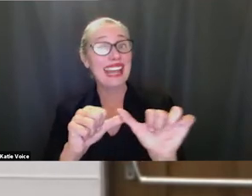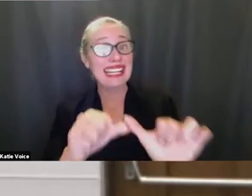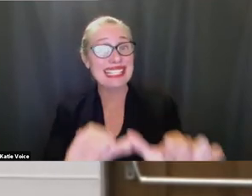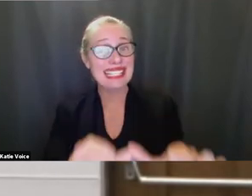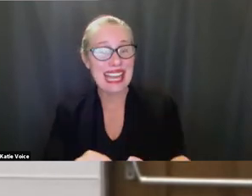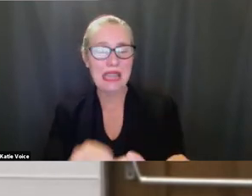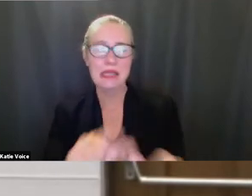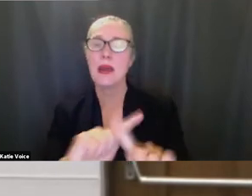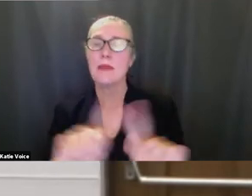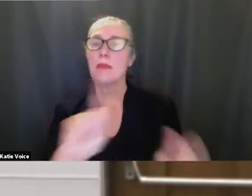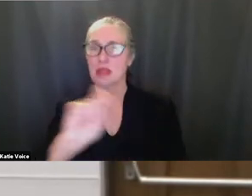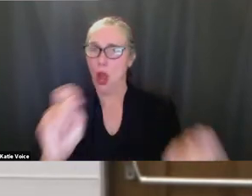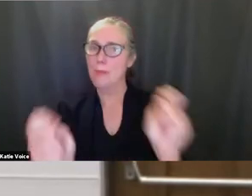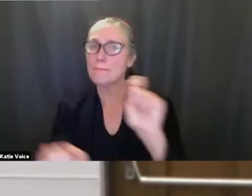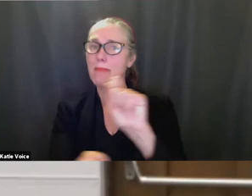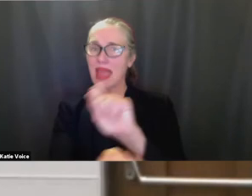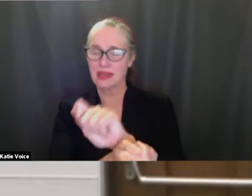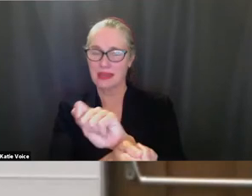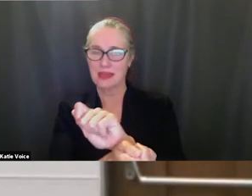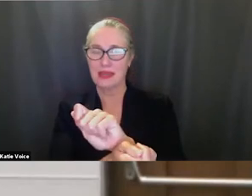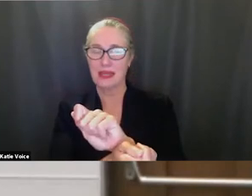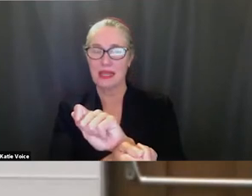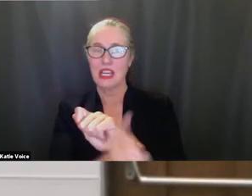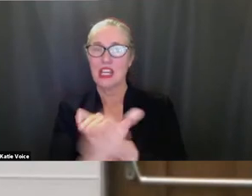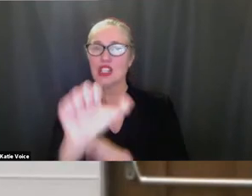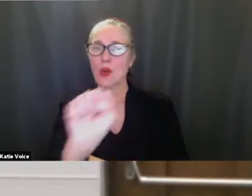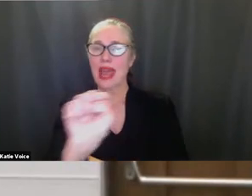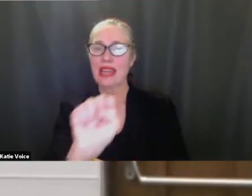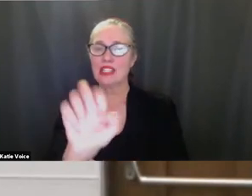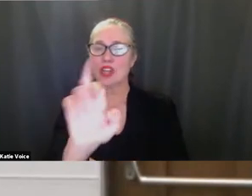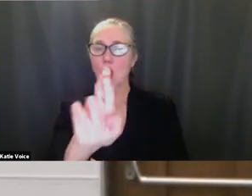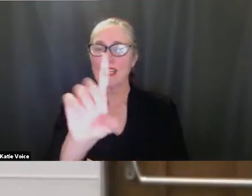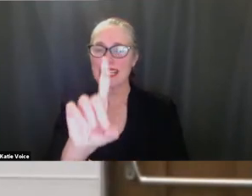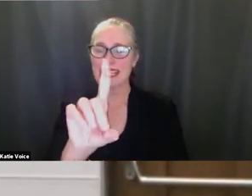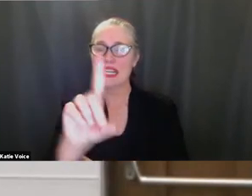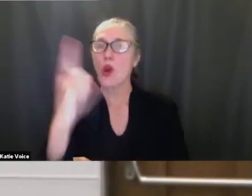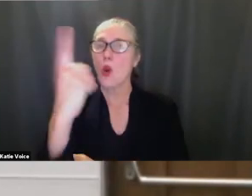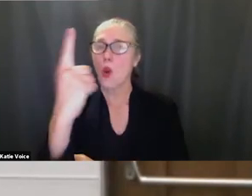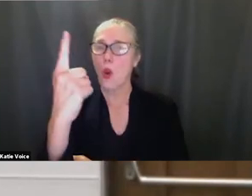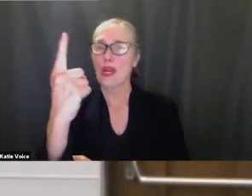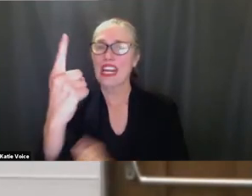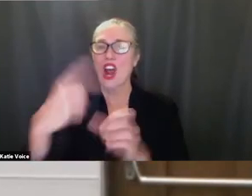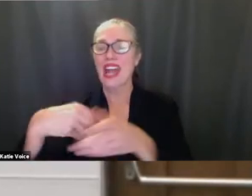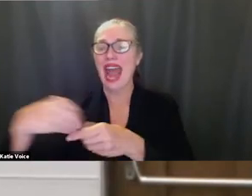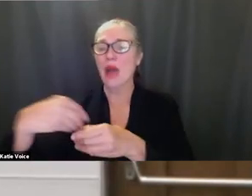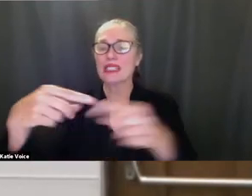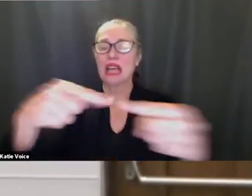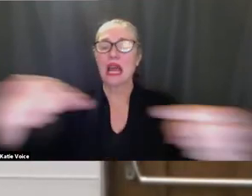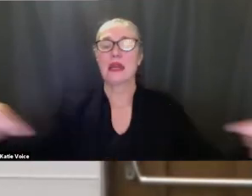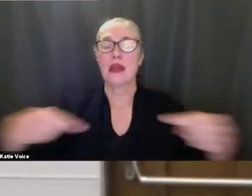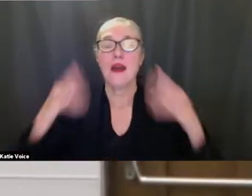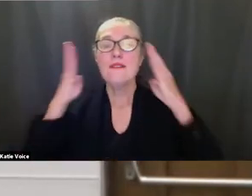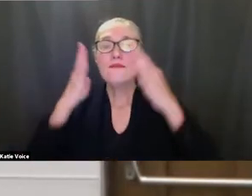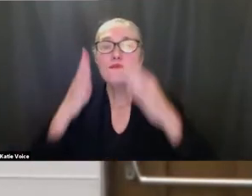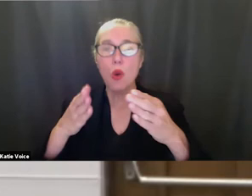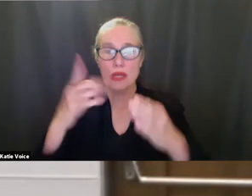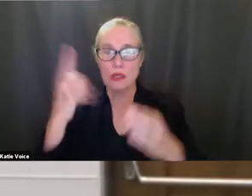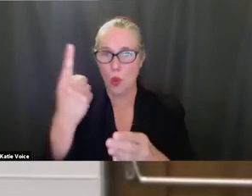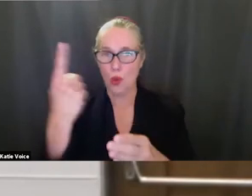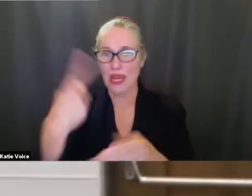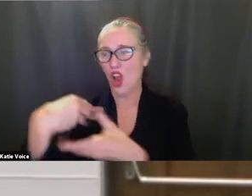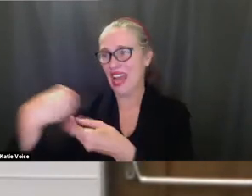amended such that the srd focused primarily on those external threats and with that i